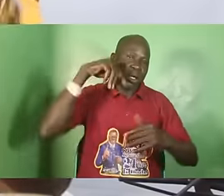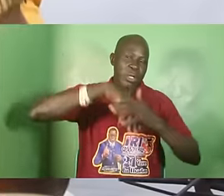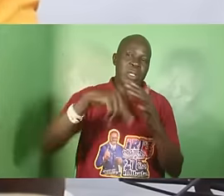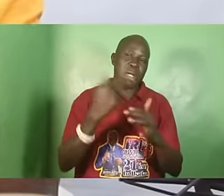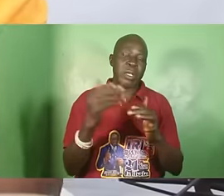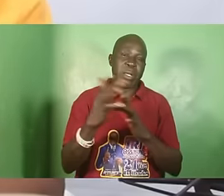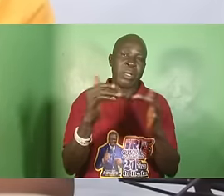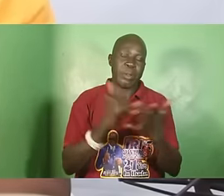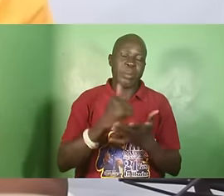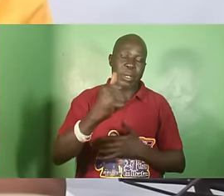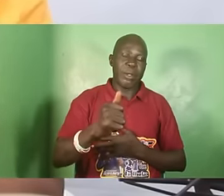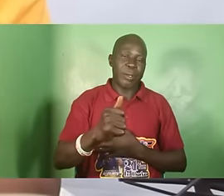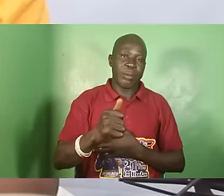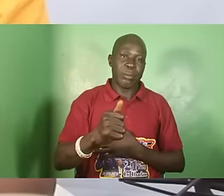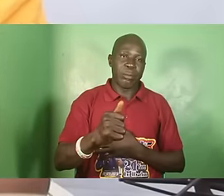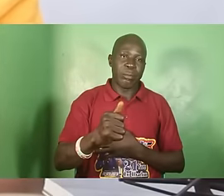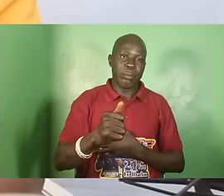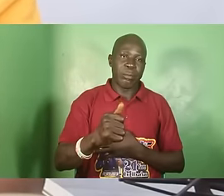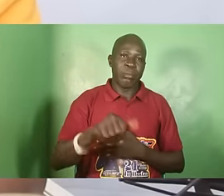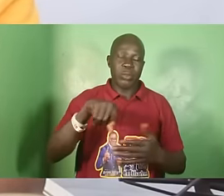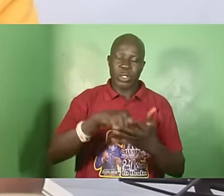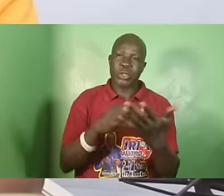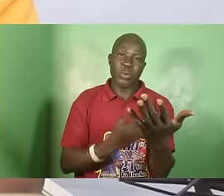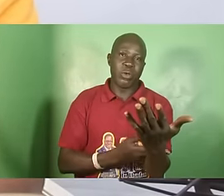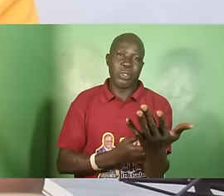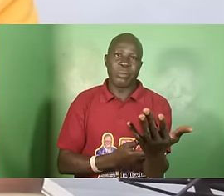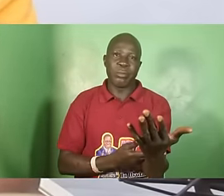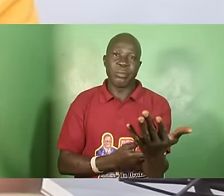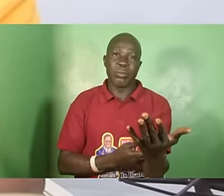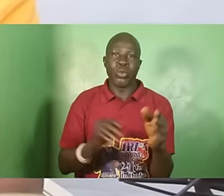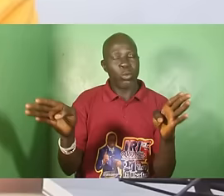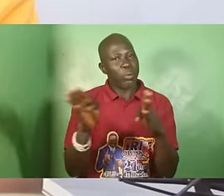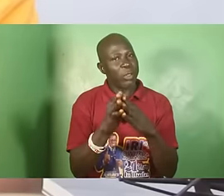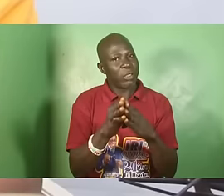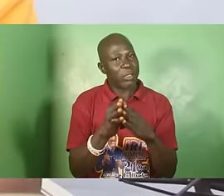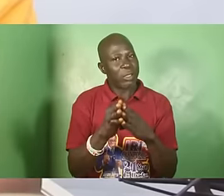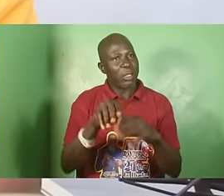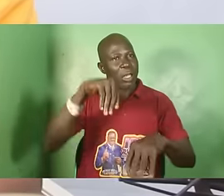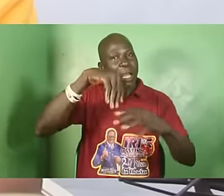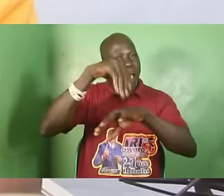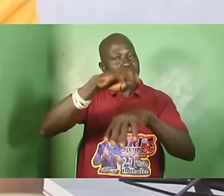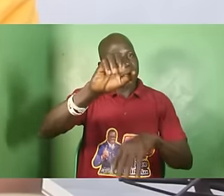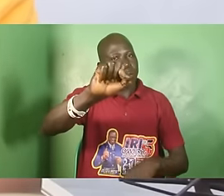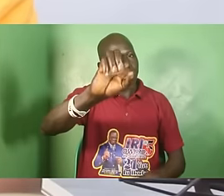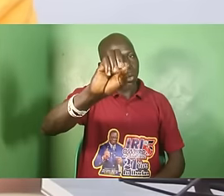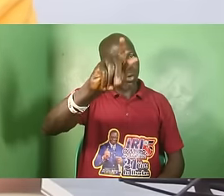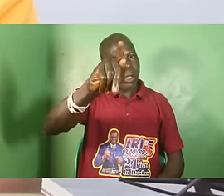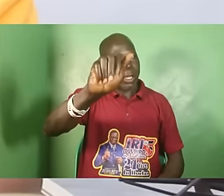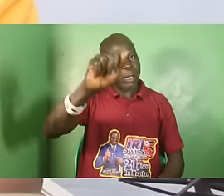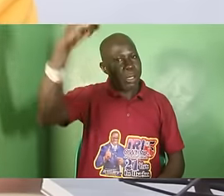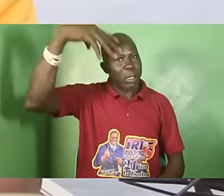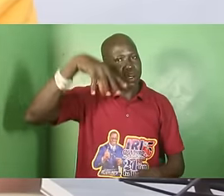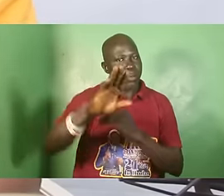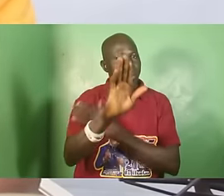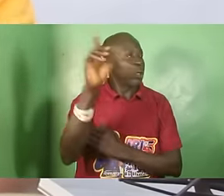have testimony. In the name of Jesus. Amen. We call Jesus. La aroyi. This morning, Akpani, Wumi, Nesoka, Asoka, Agbarolo, by the grace